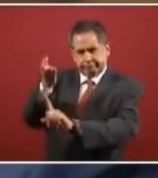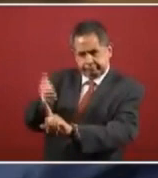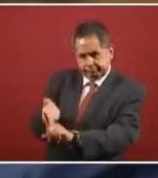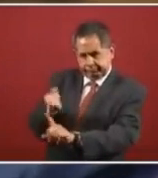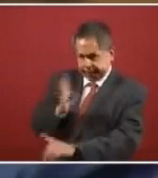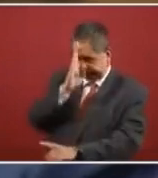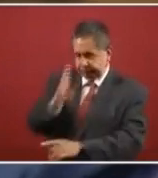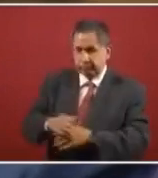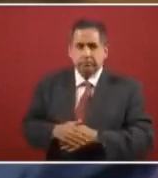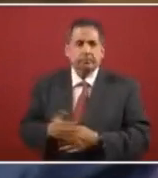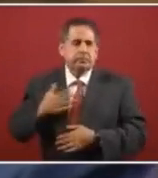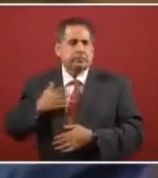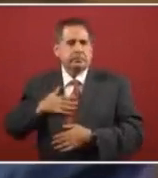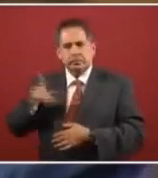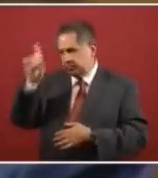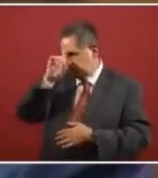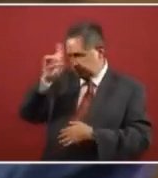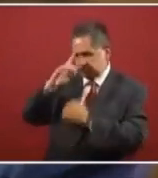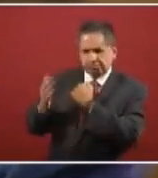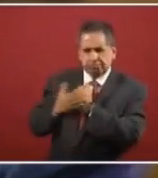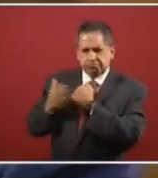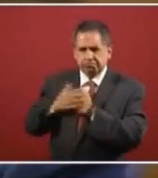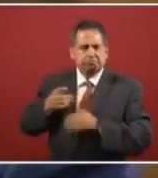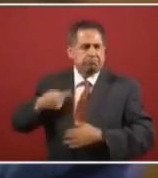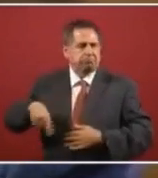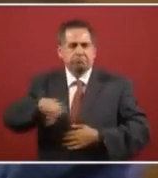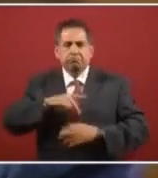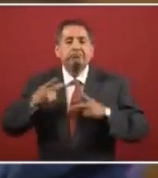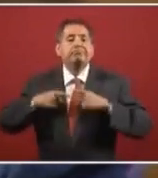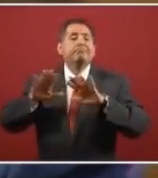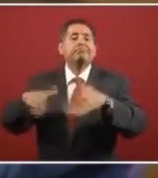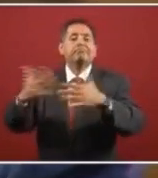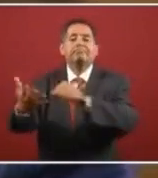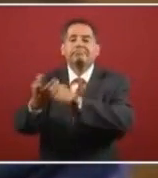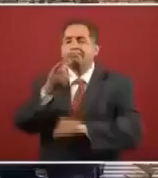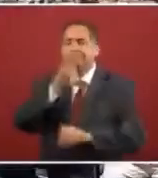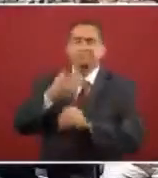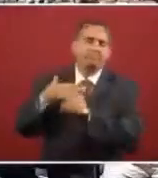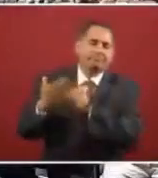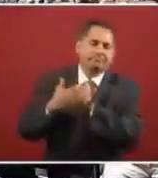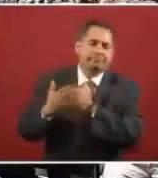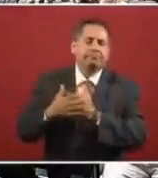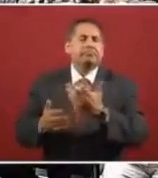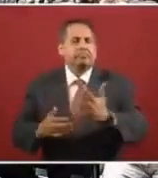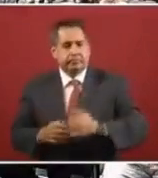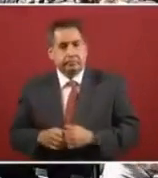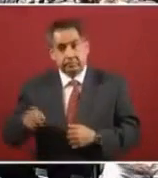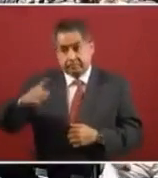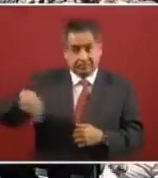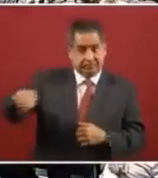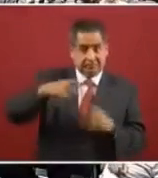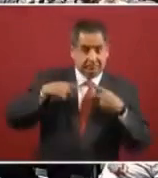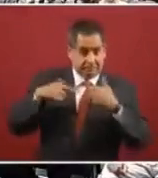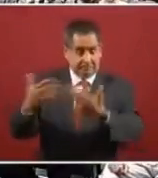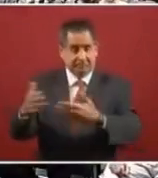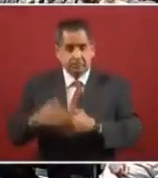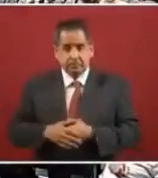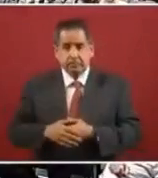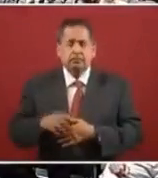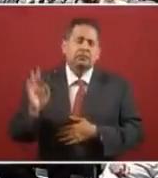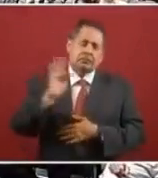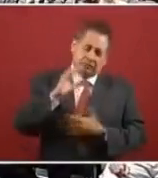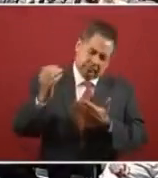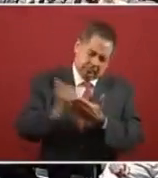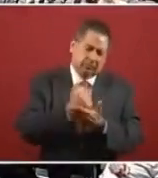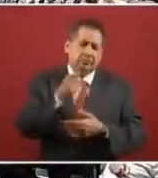that's a recommendation from the people they used to tell me if you get